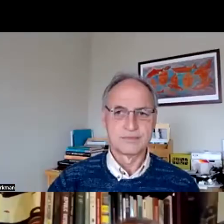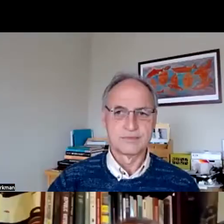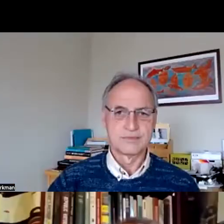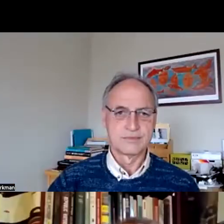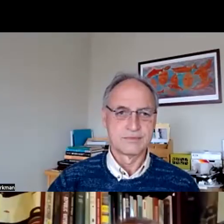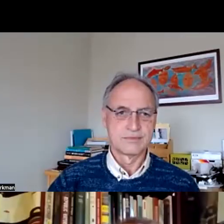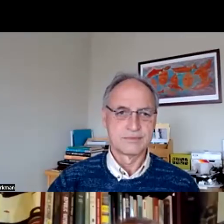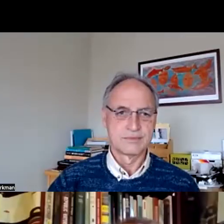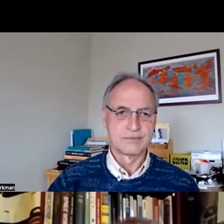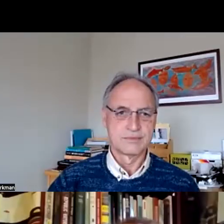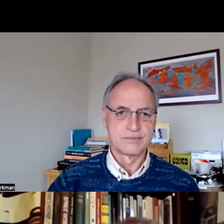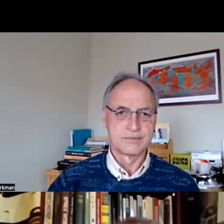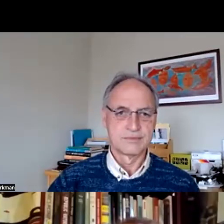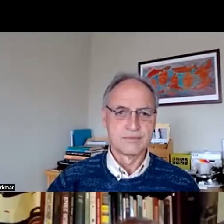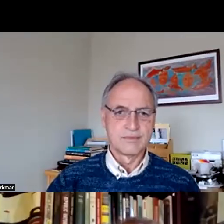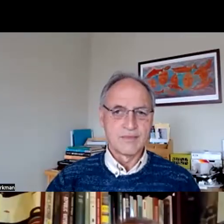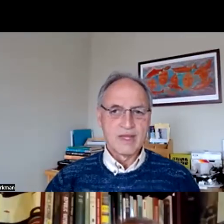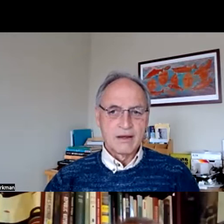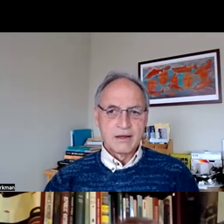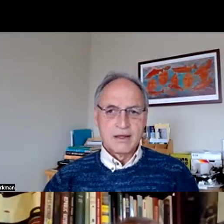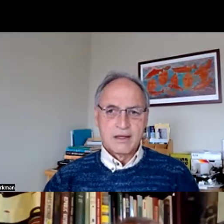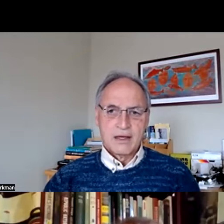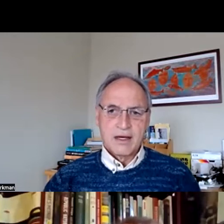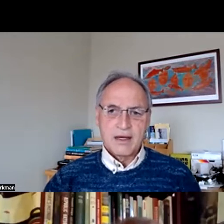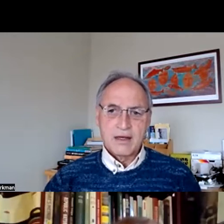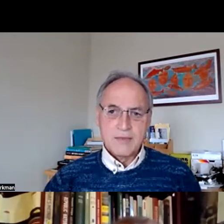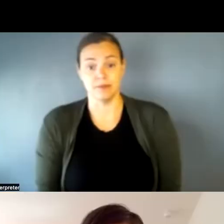This is for anybody. Yeah, Ken.